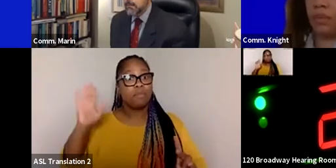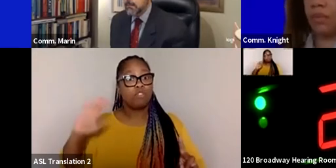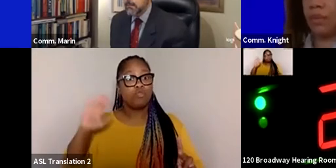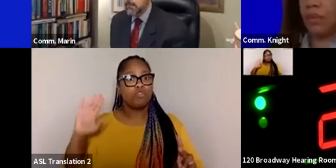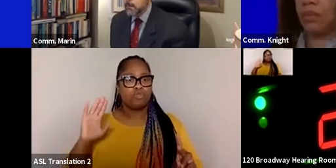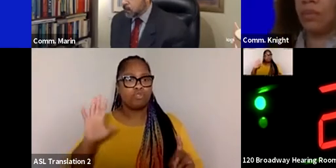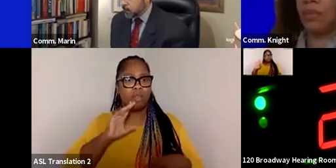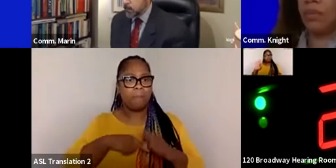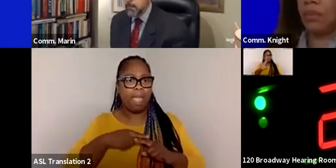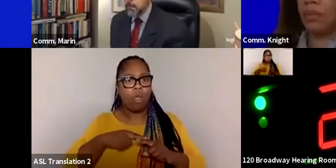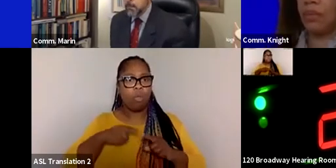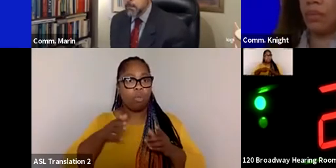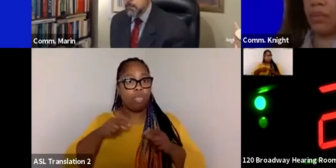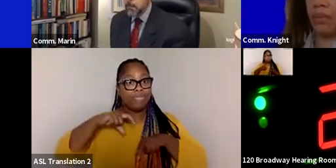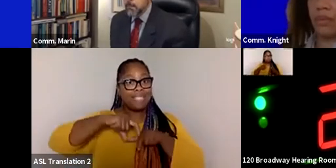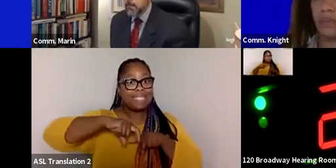sidewalks at night.